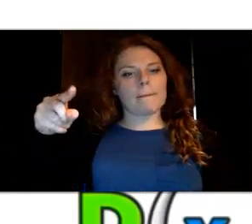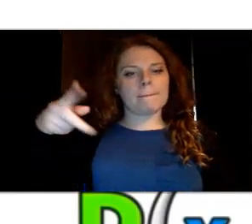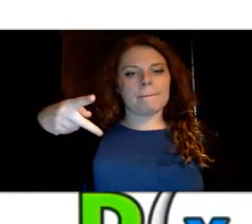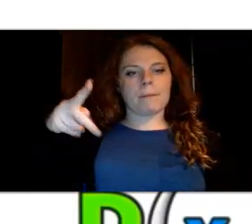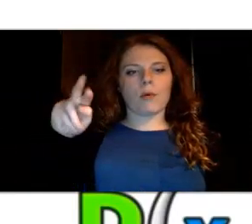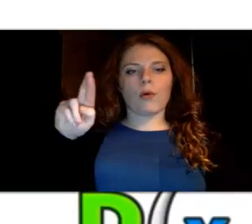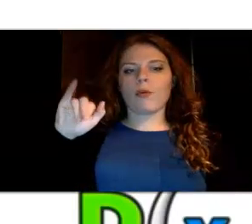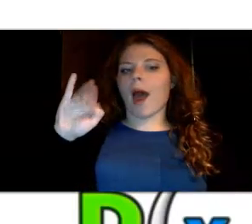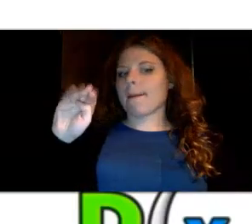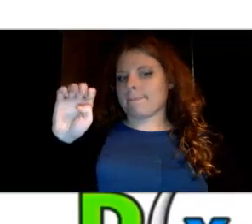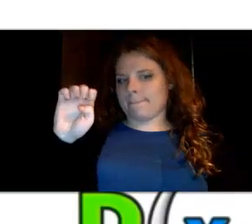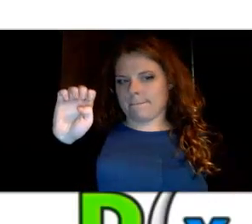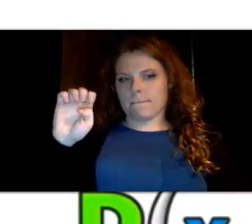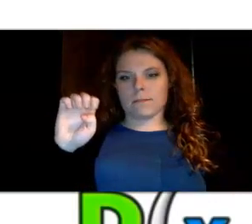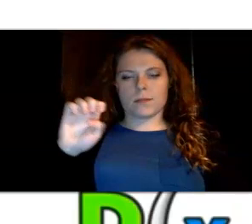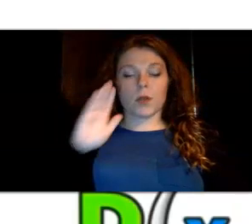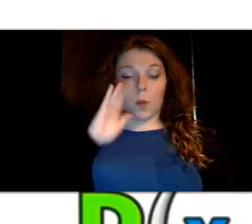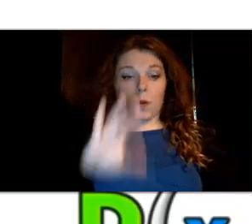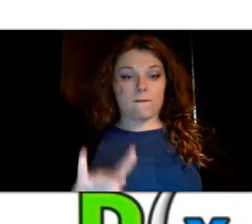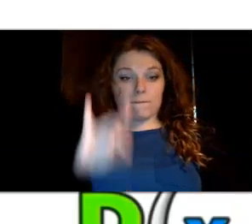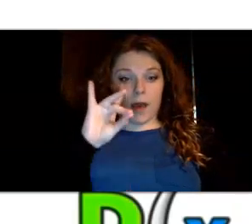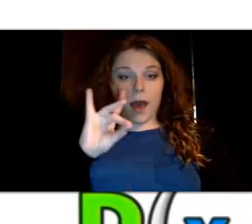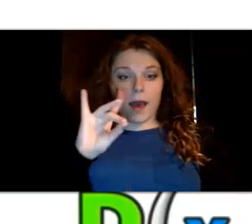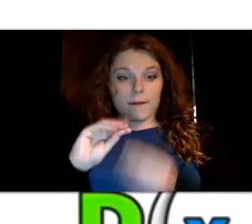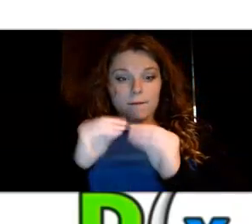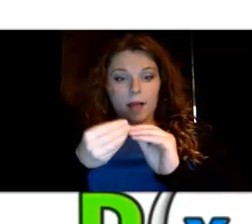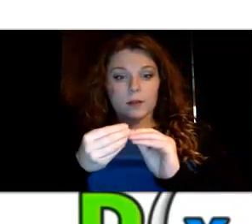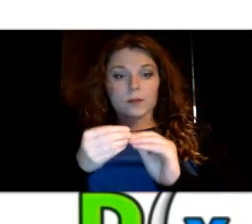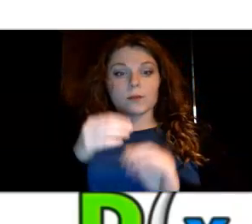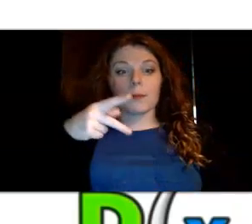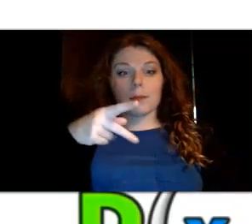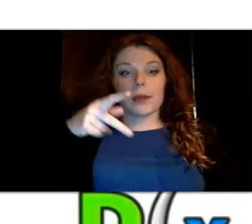By applying these values, we can find the coordinates of the image P prime.